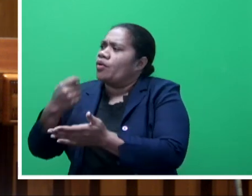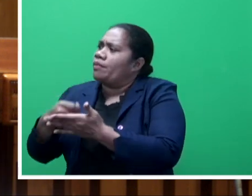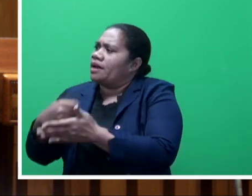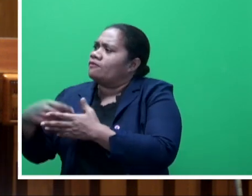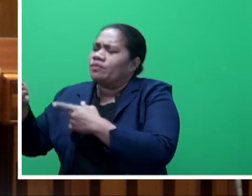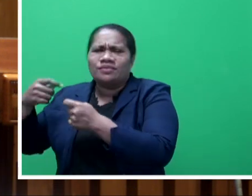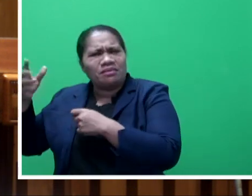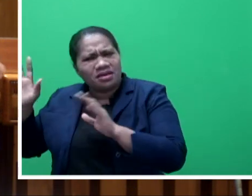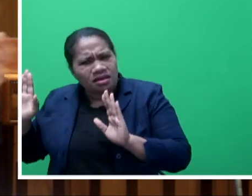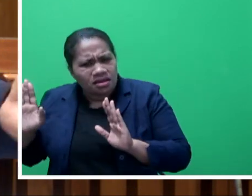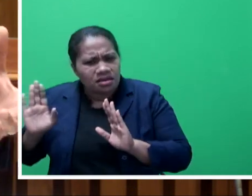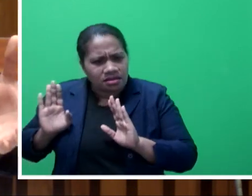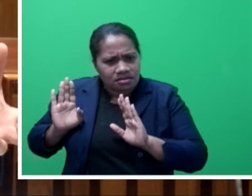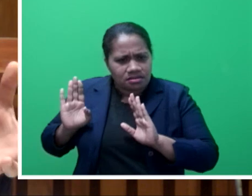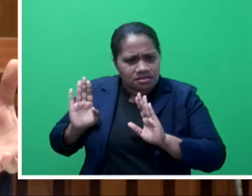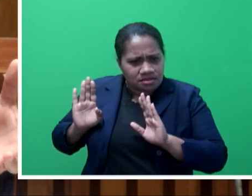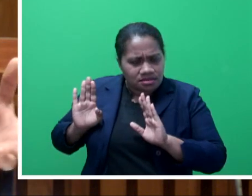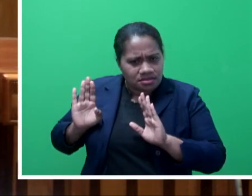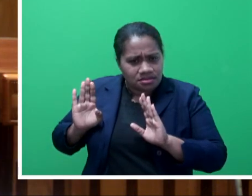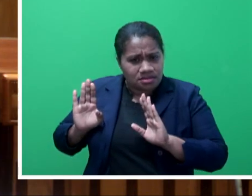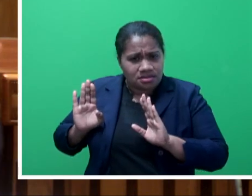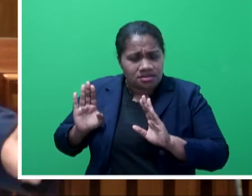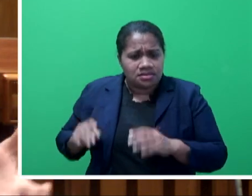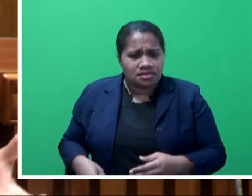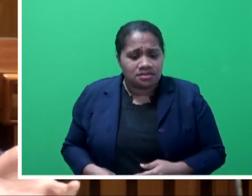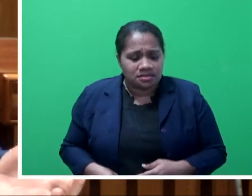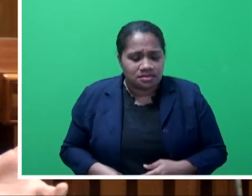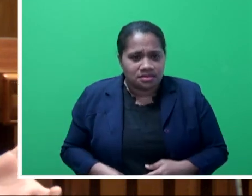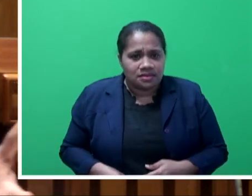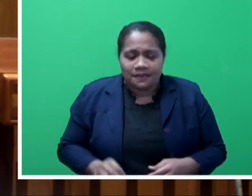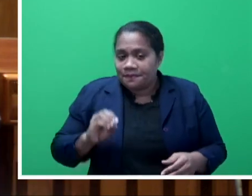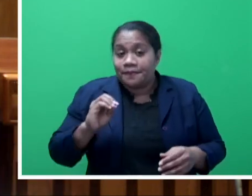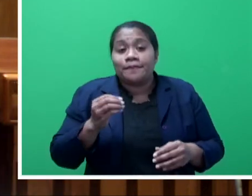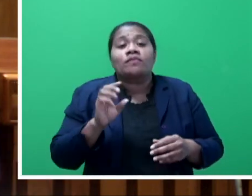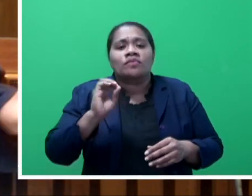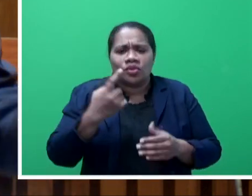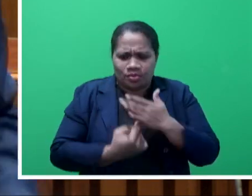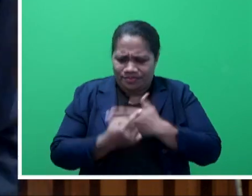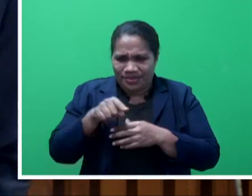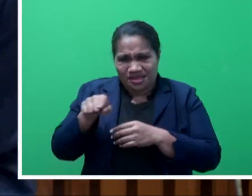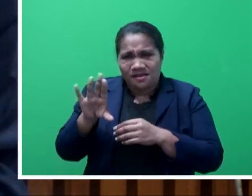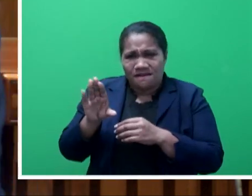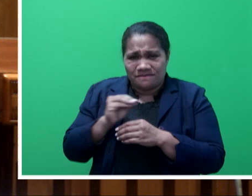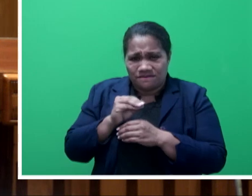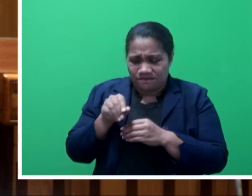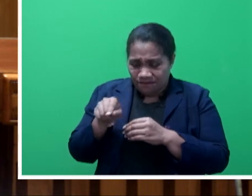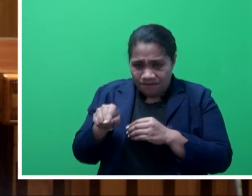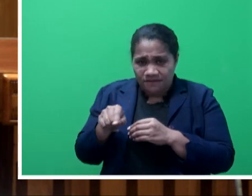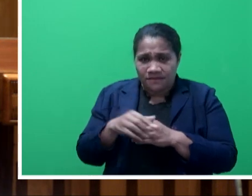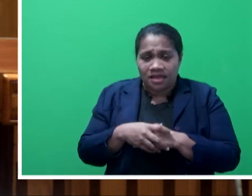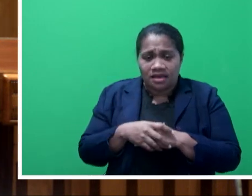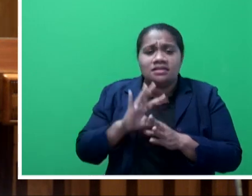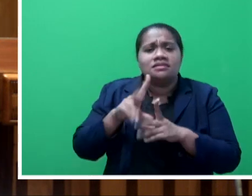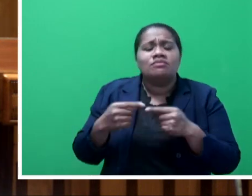It's so fundamental. And this kind of pedestrian analysis, Mr. Speaker, sir, is unbecoming of somebody who calls themselves